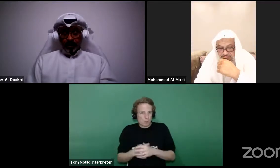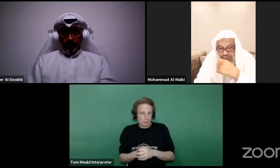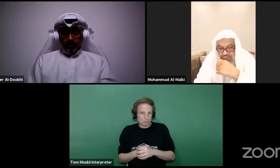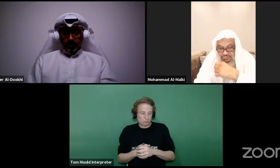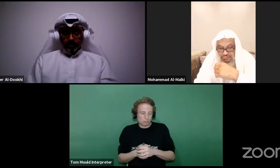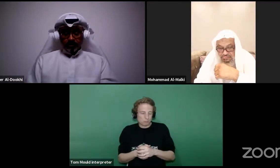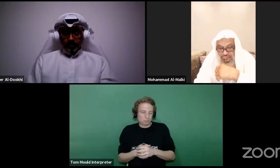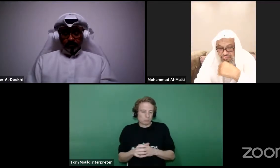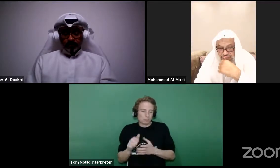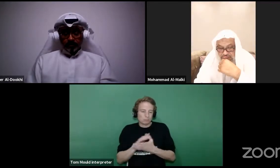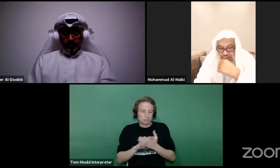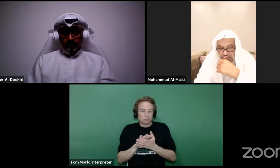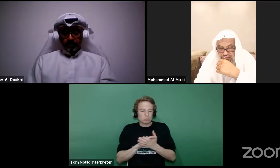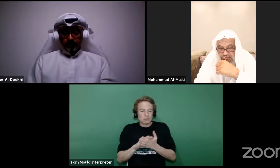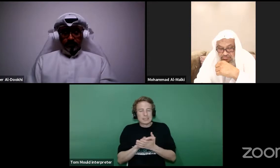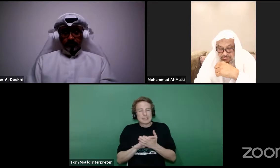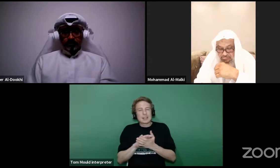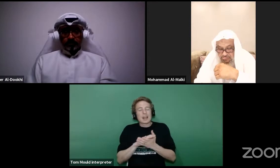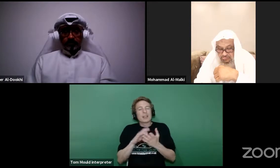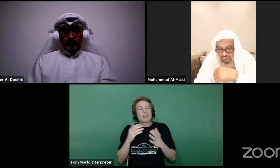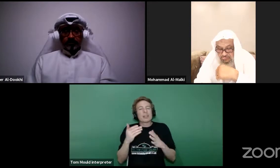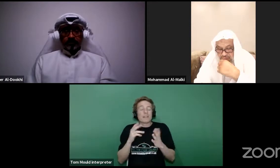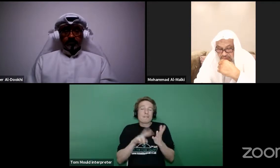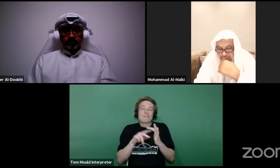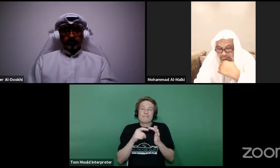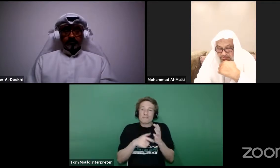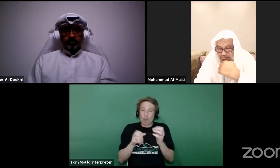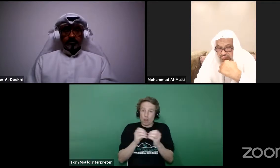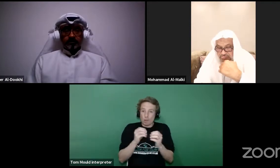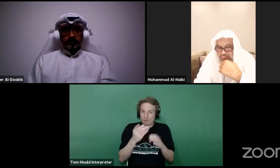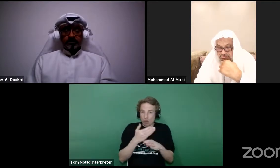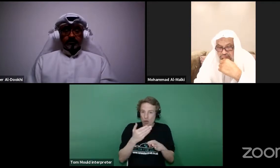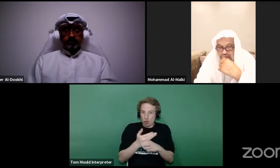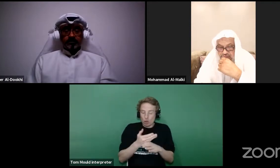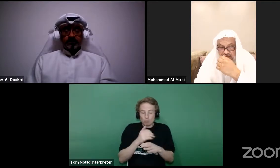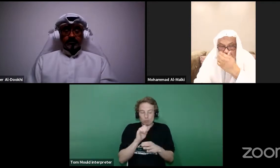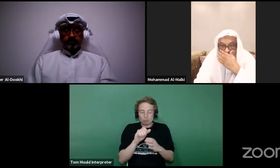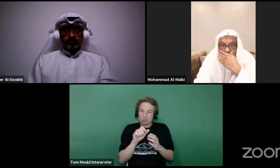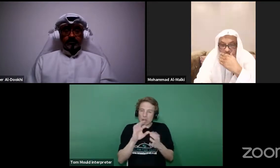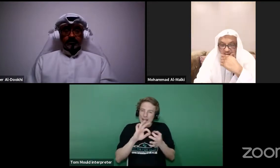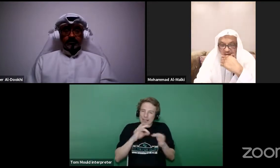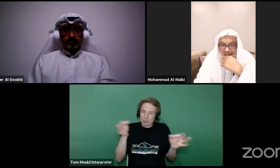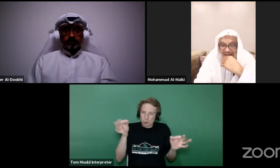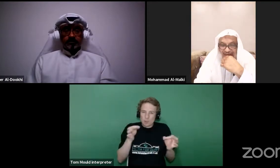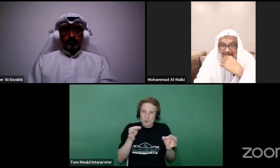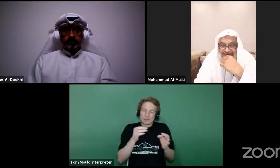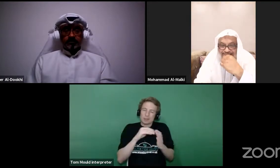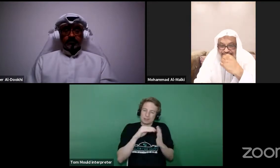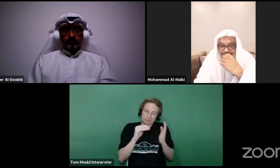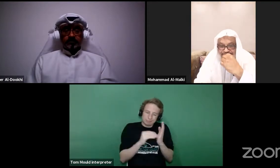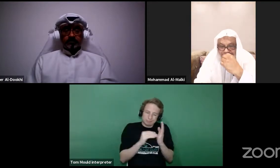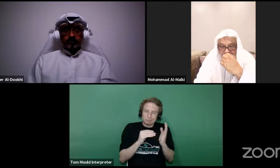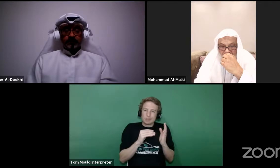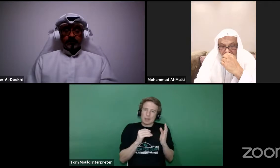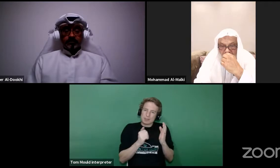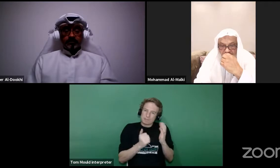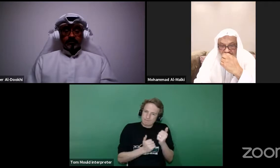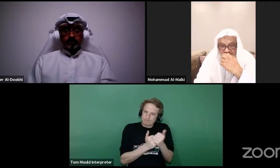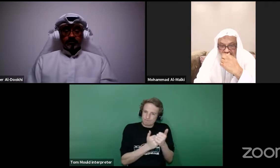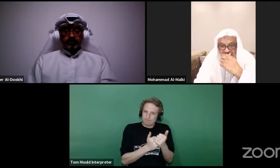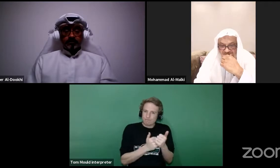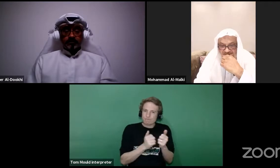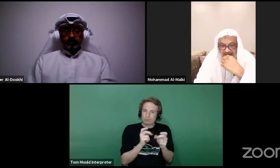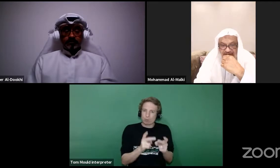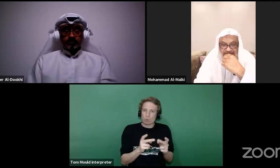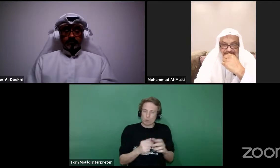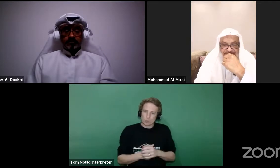it's the root form of the verb. And it's been reported, it's used linguistically in the Quran or in the